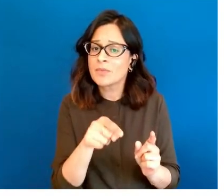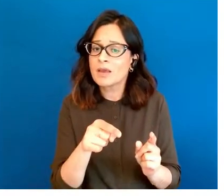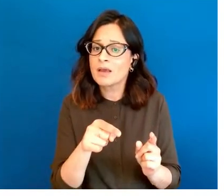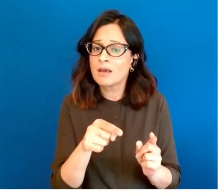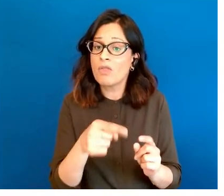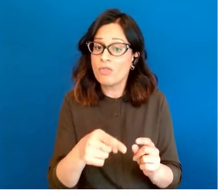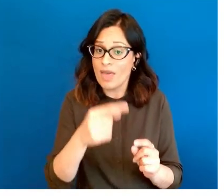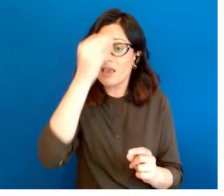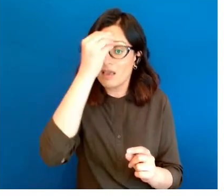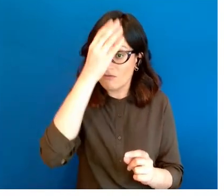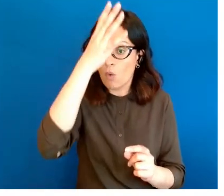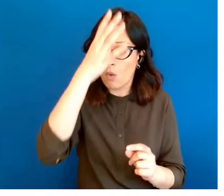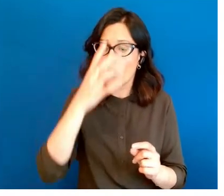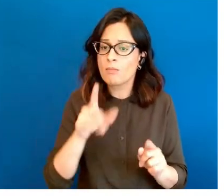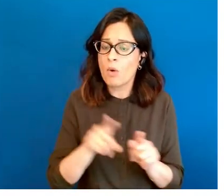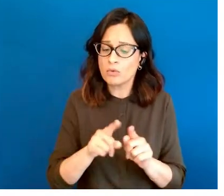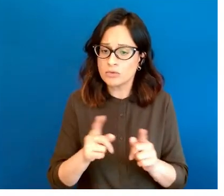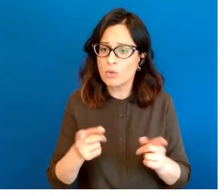therefore authoritative.